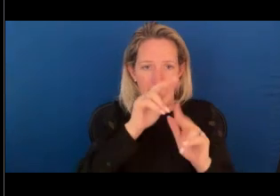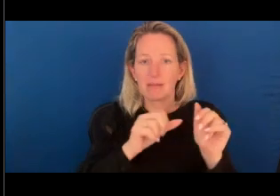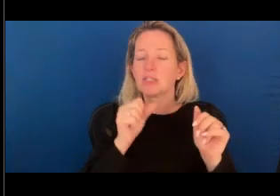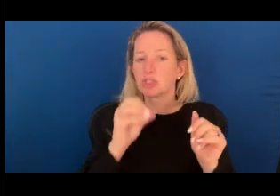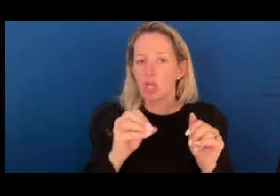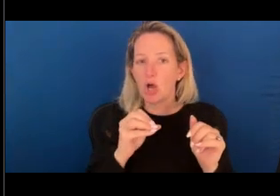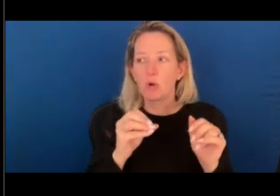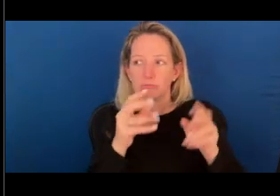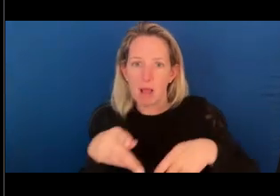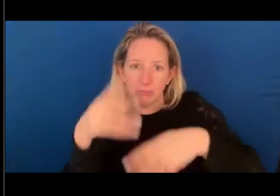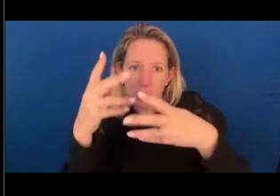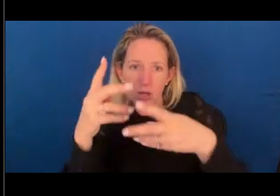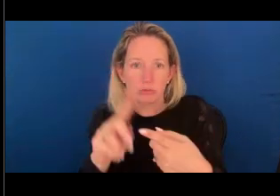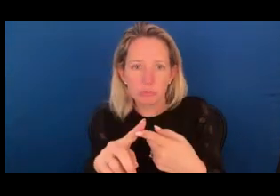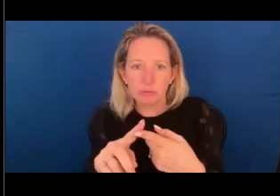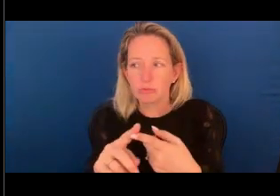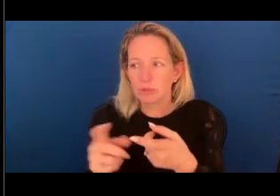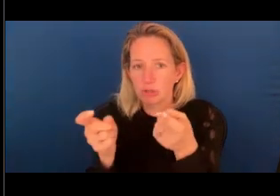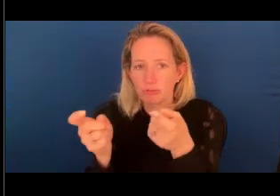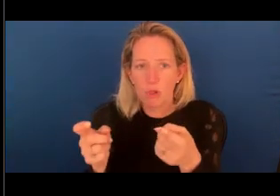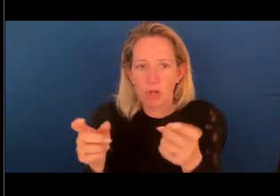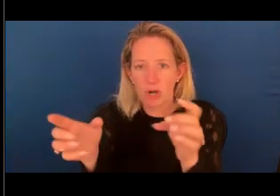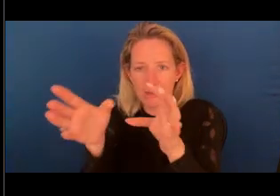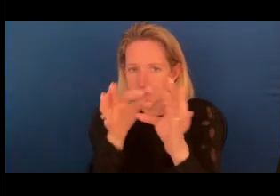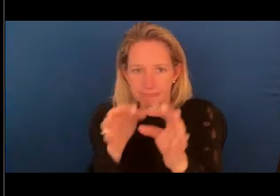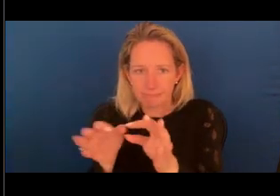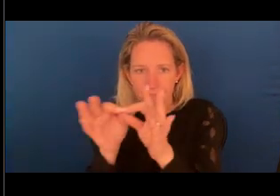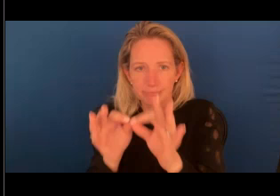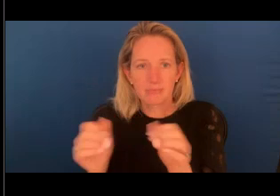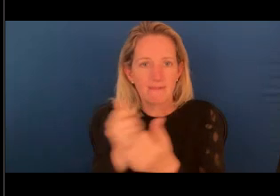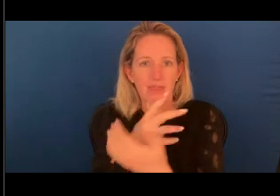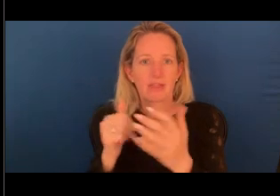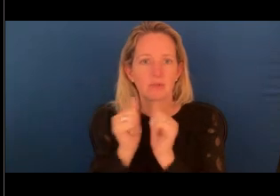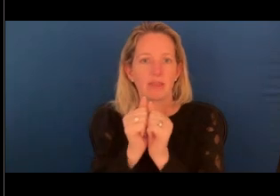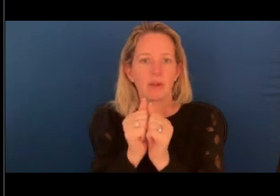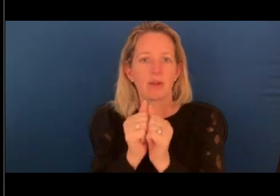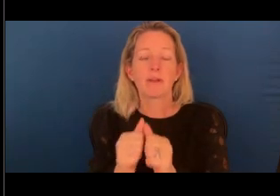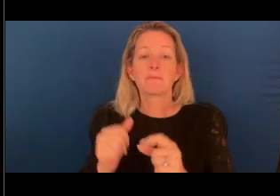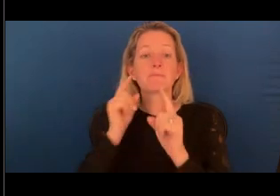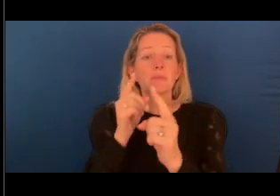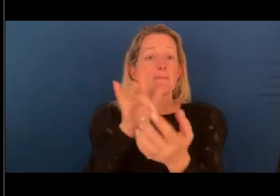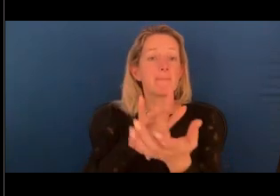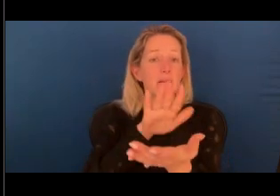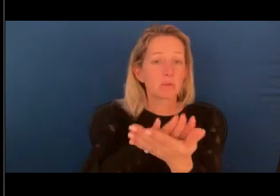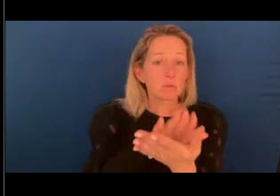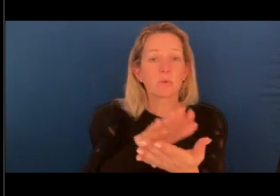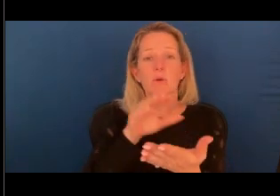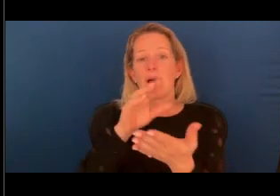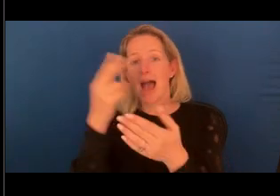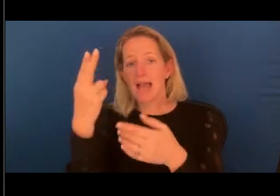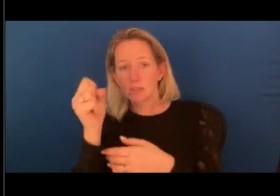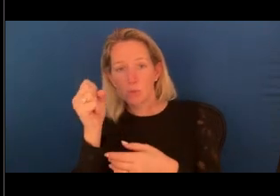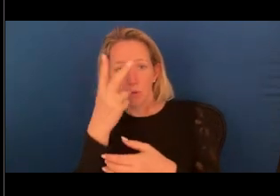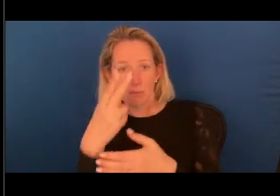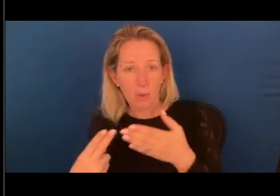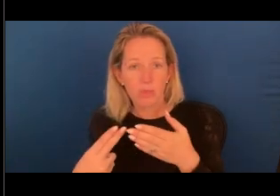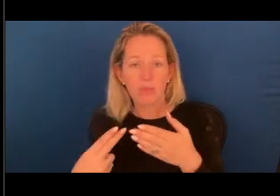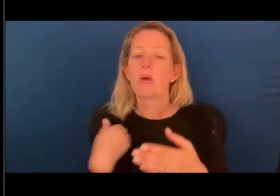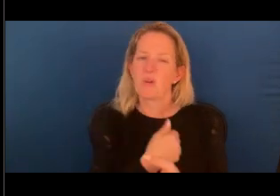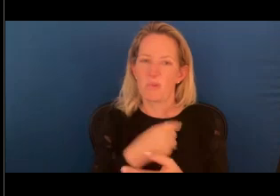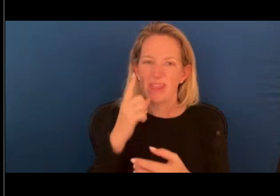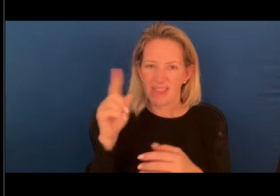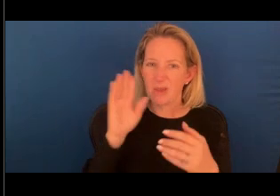it to a little microcontroller and connect everything together. We're aiming it for both middle and high school students, so we think it'll give them